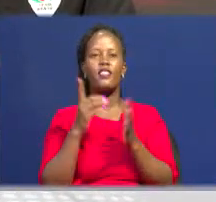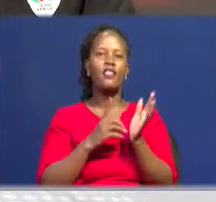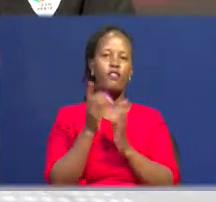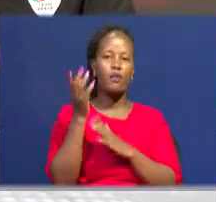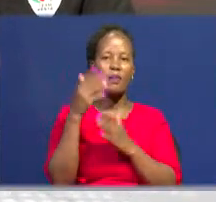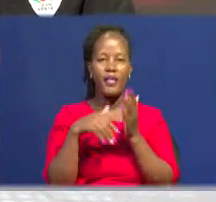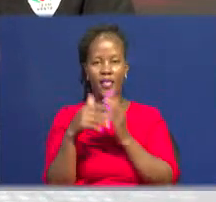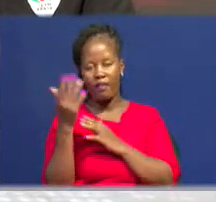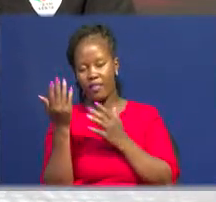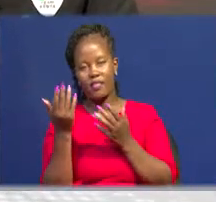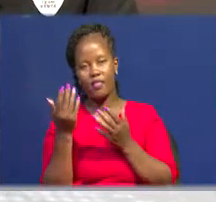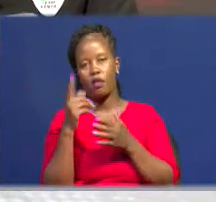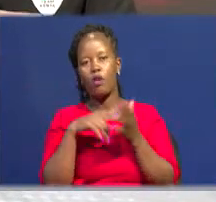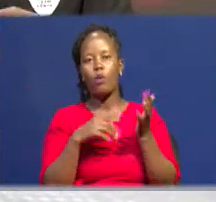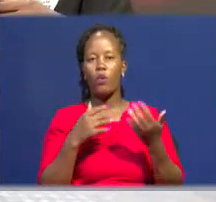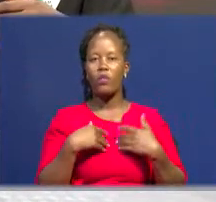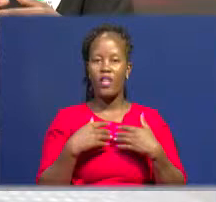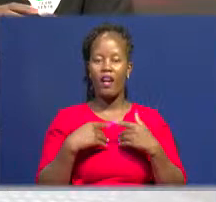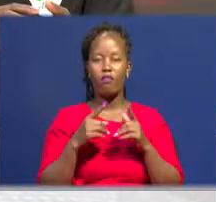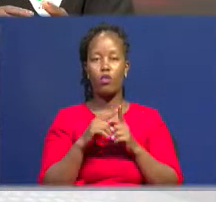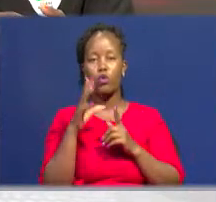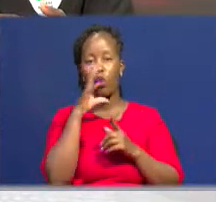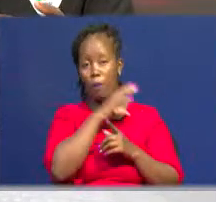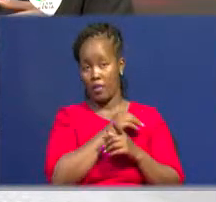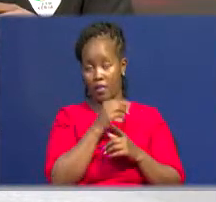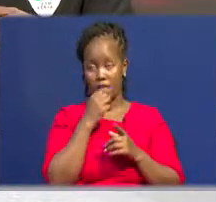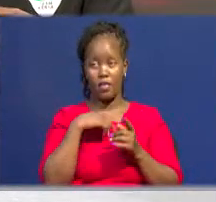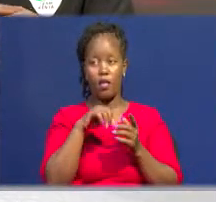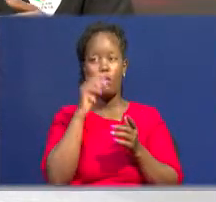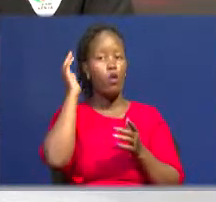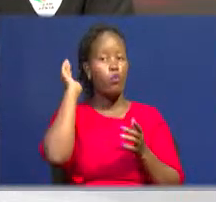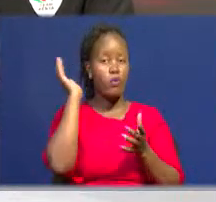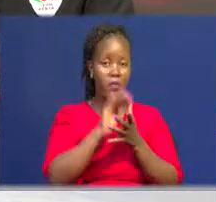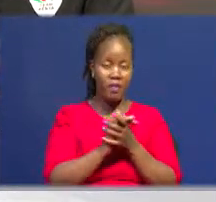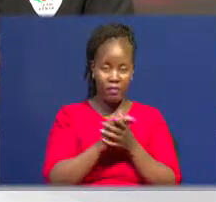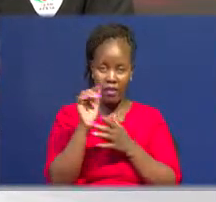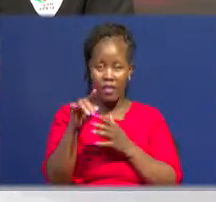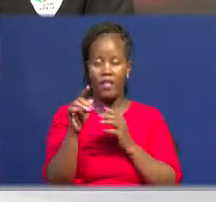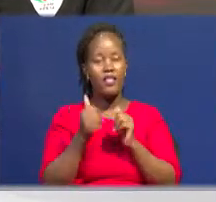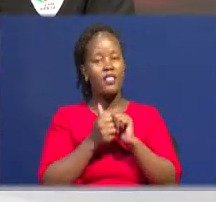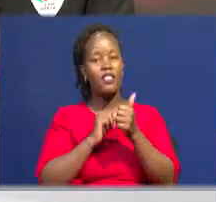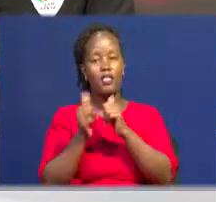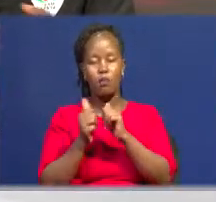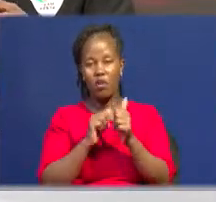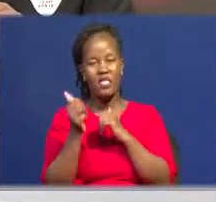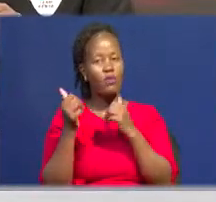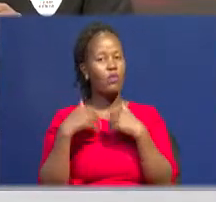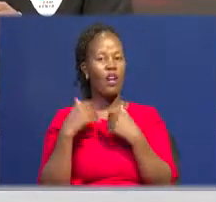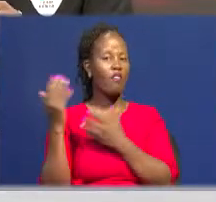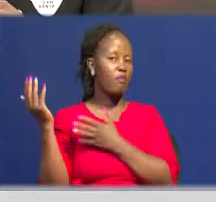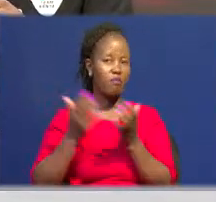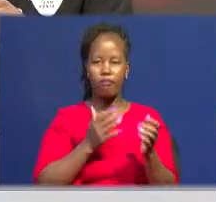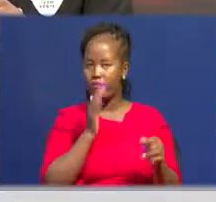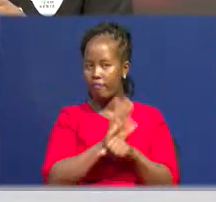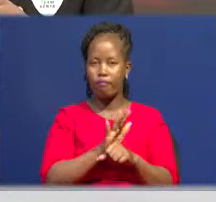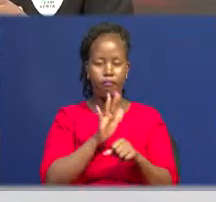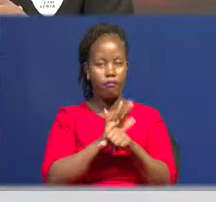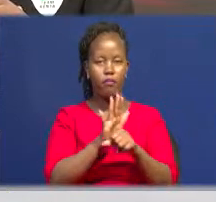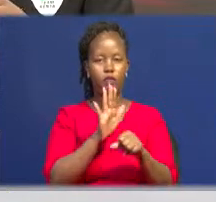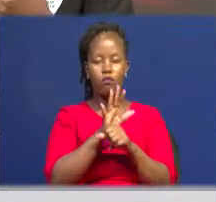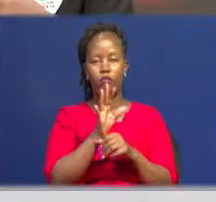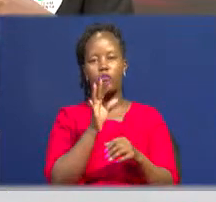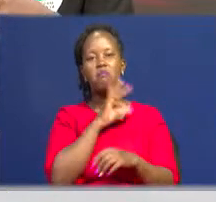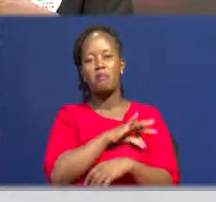what they do not have. So we believe that this event is really bringing a lot to the county. And